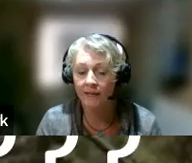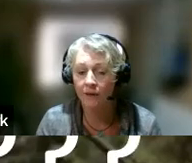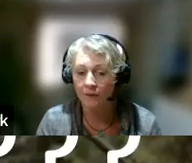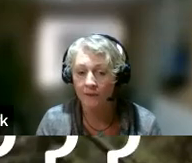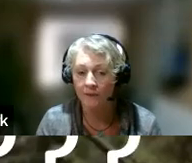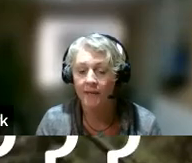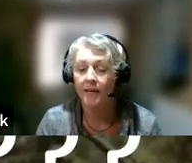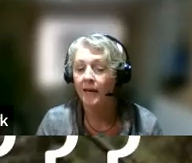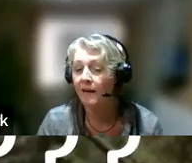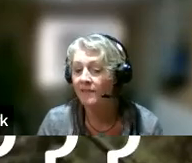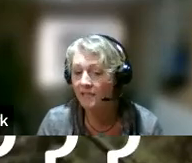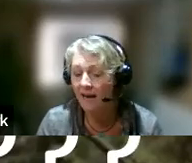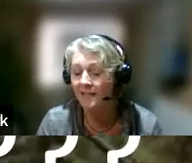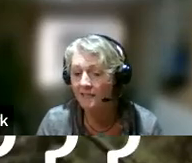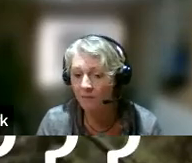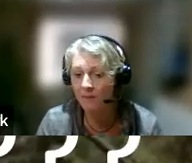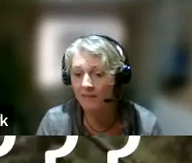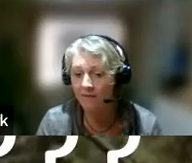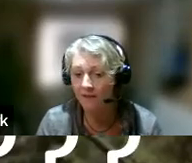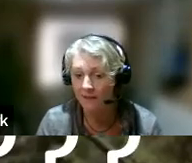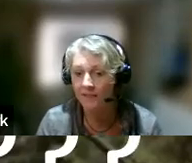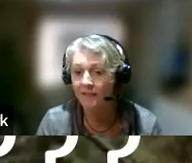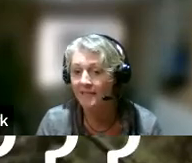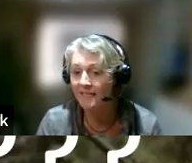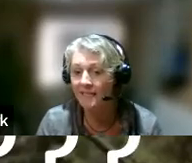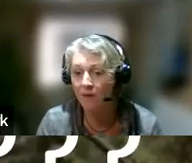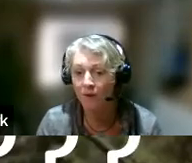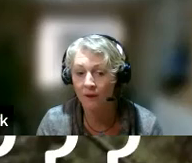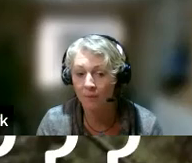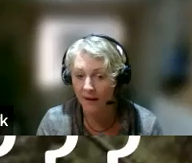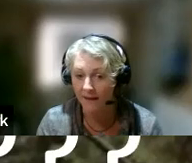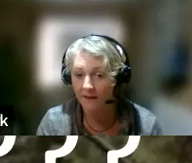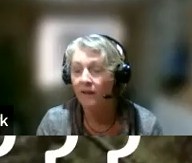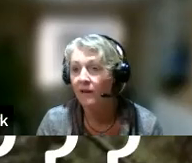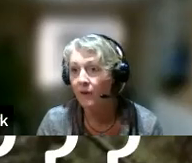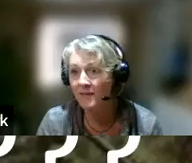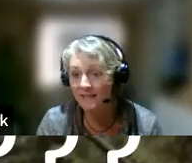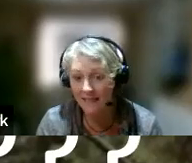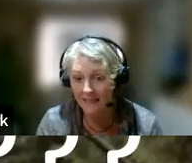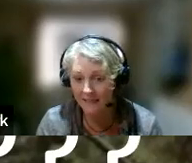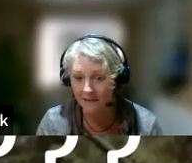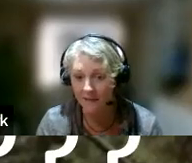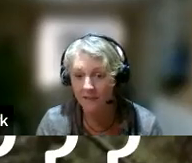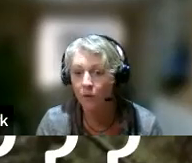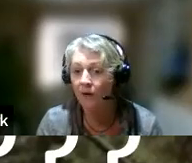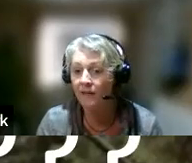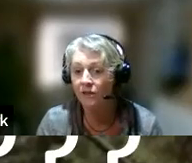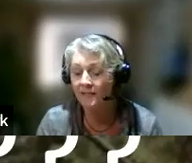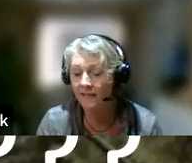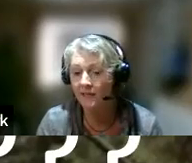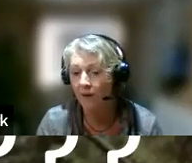due to psychosis and has symptoms of illness that disable their brain from seeing its illness